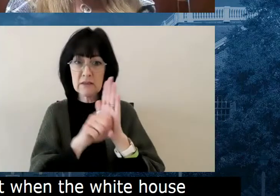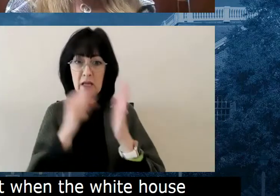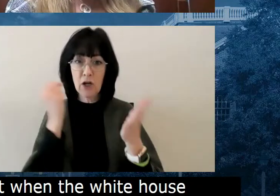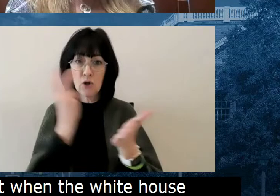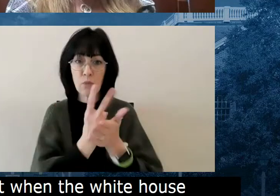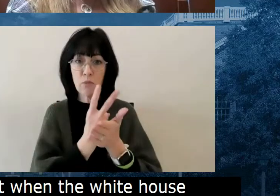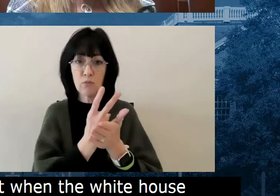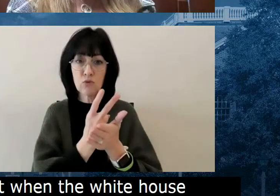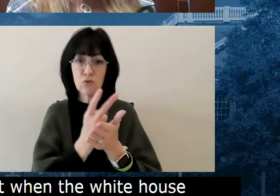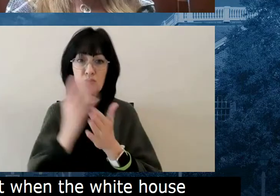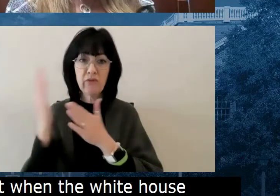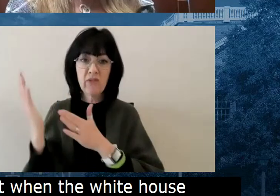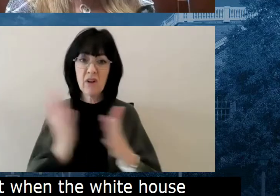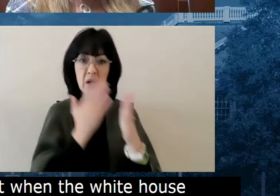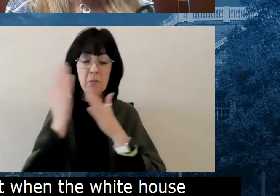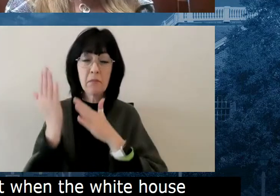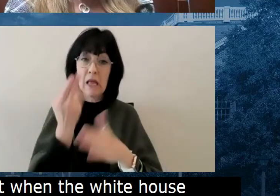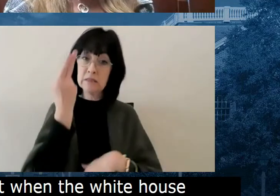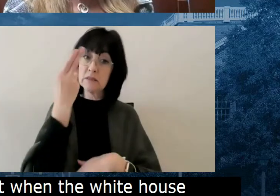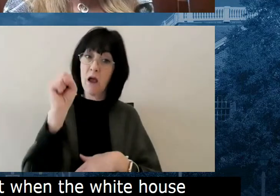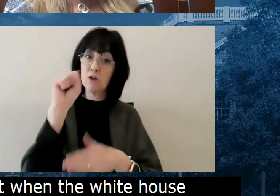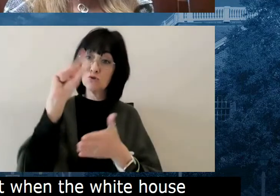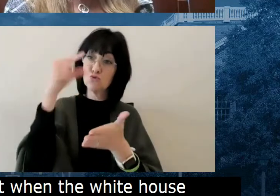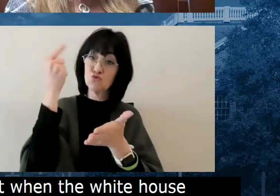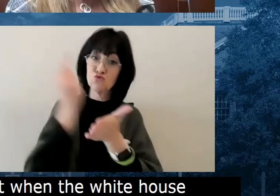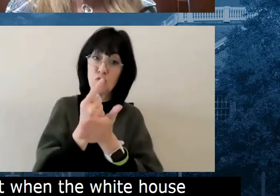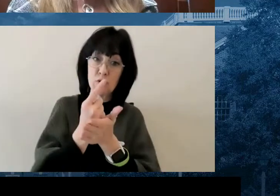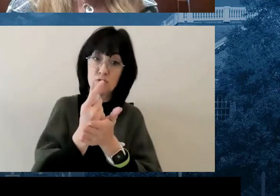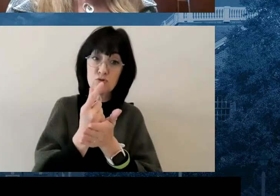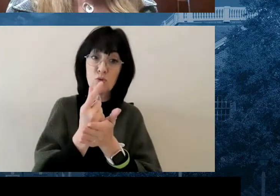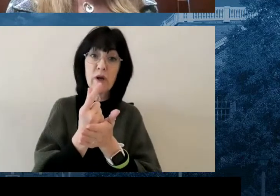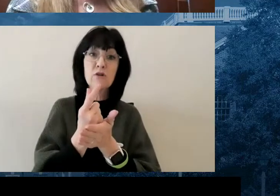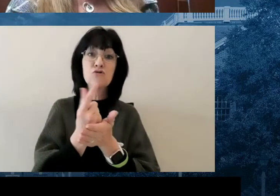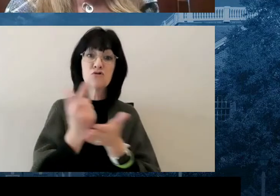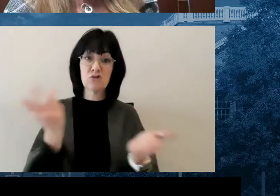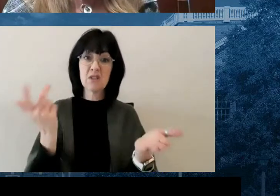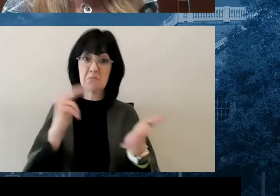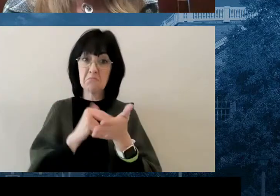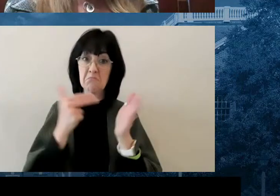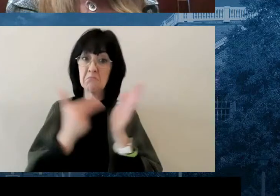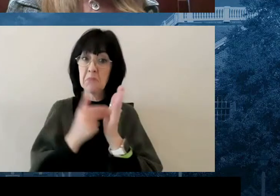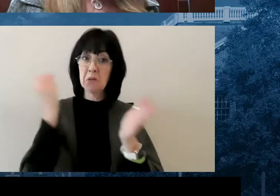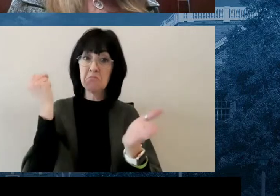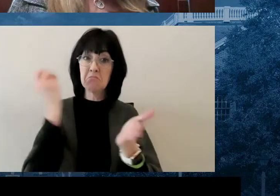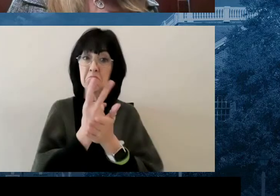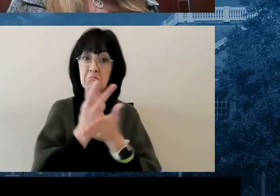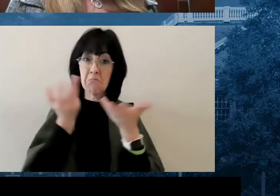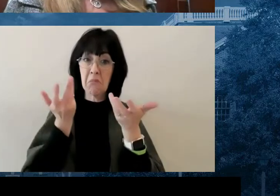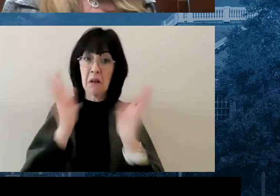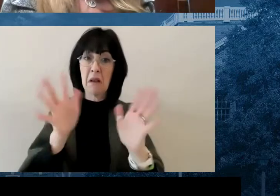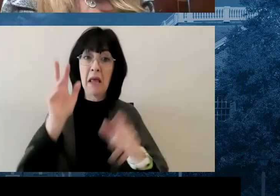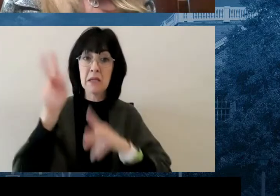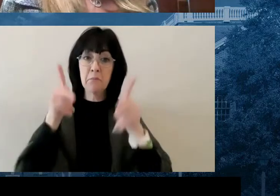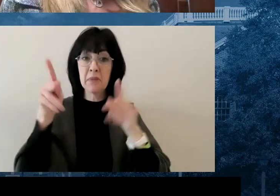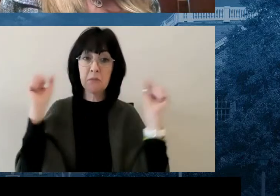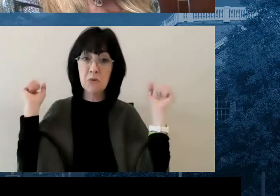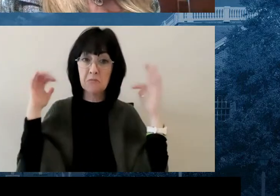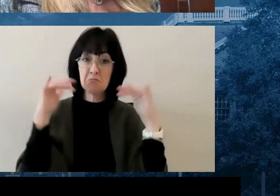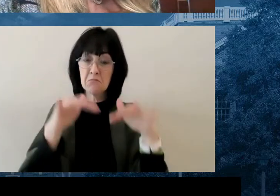school graduations? And if so, does today's announcement change those plans at all?